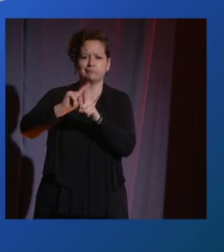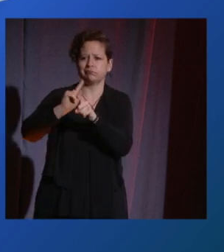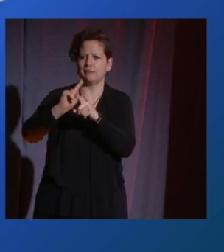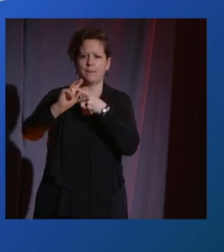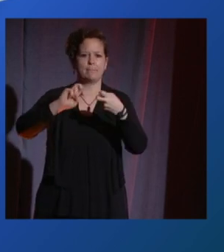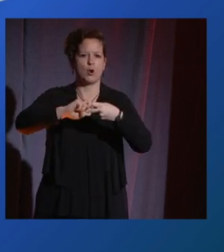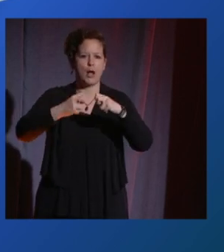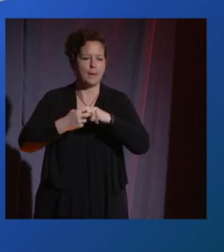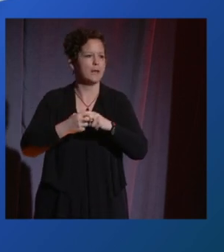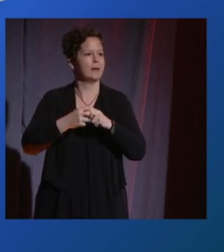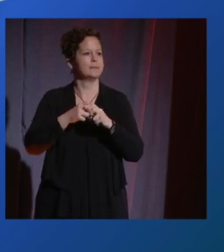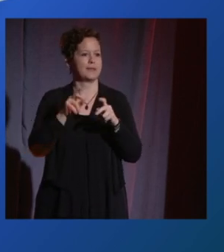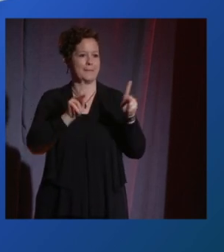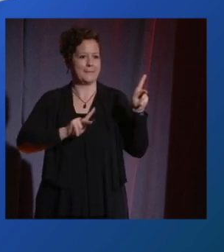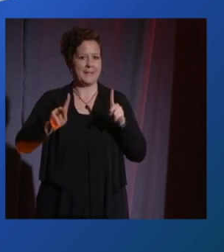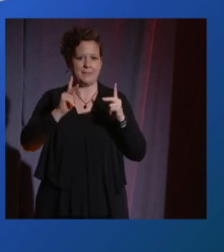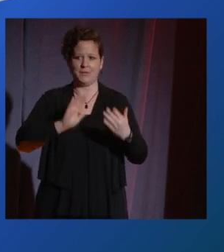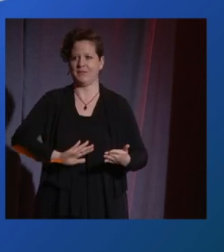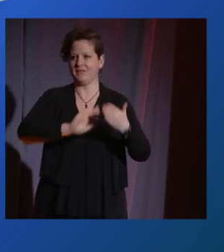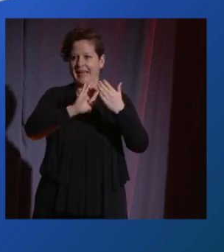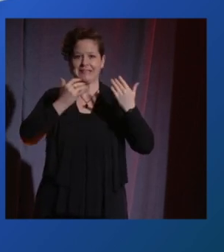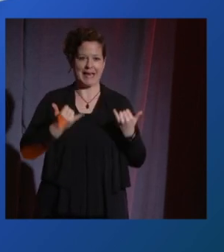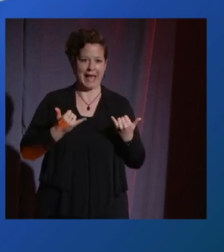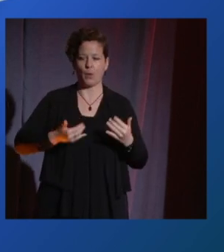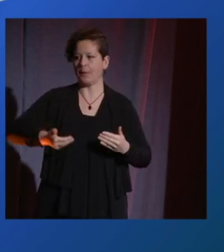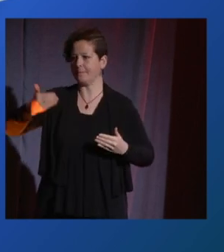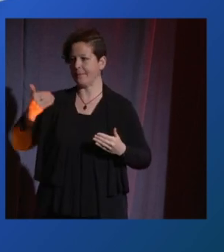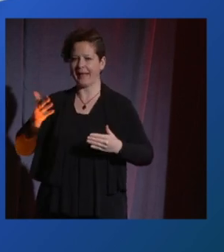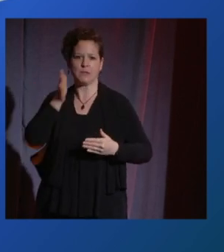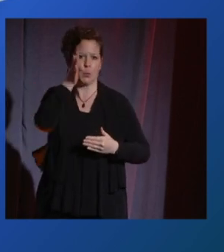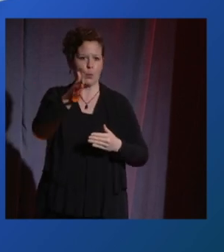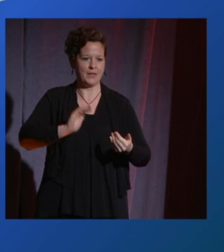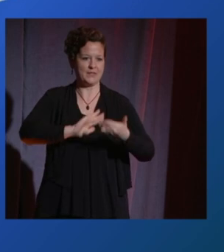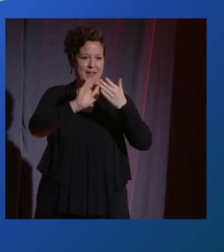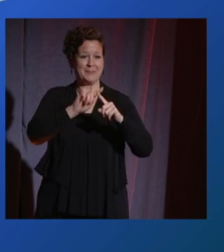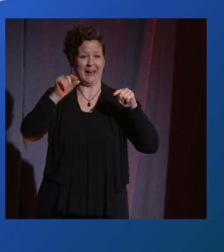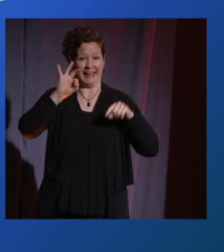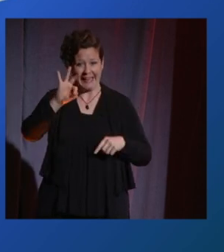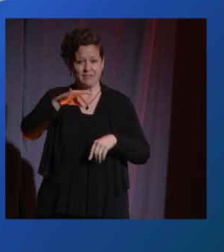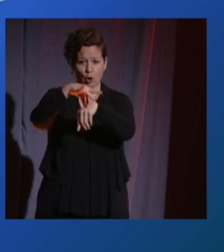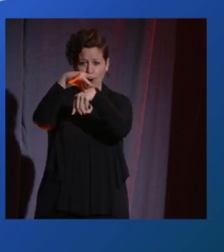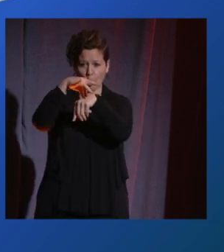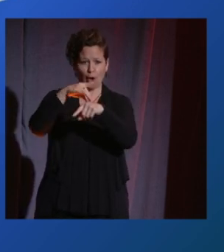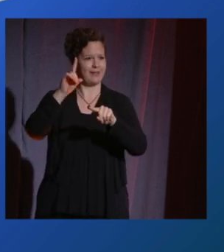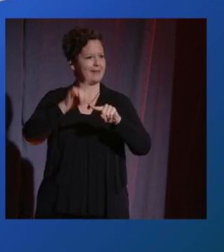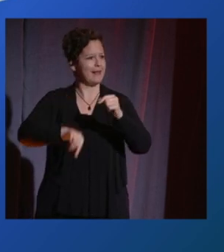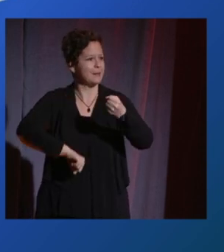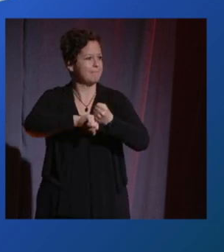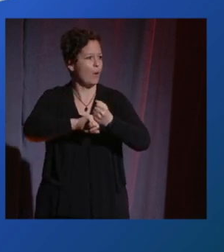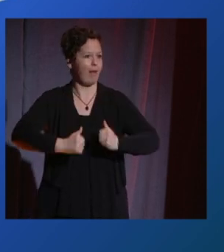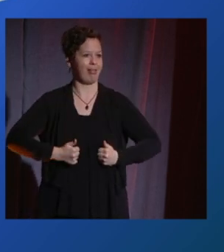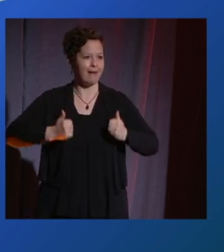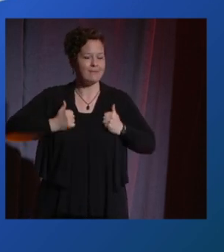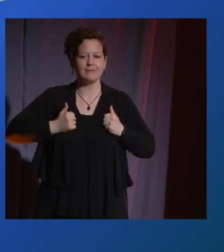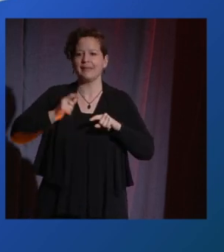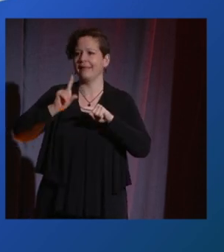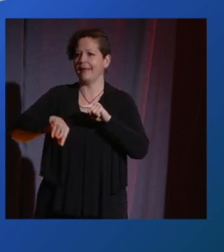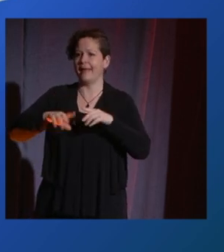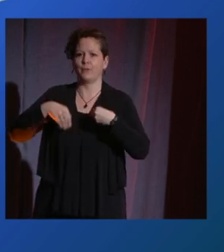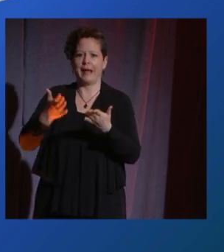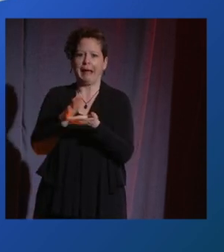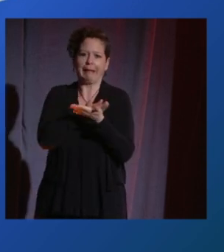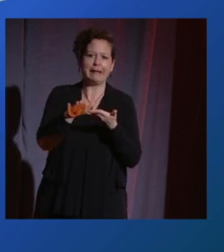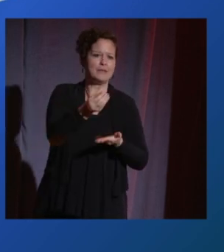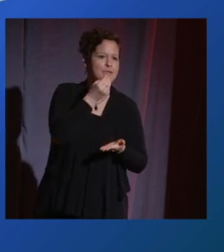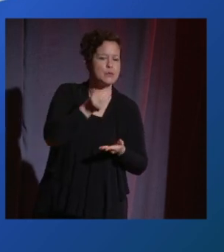has faced is facing will face but if this planet can't sustain life can't provide clean water and food